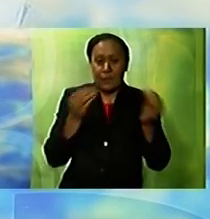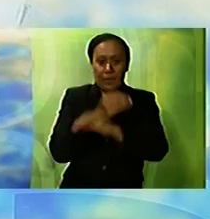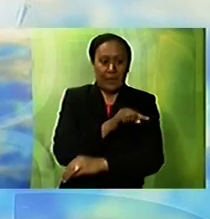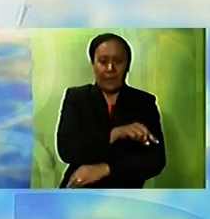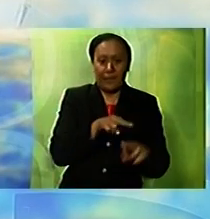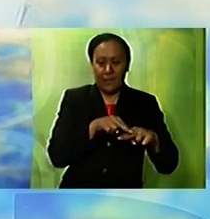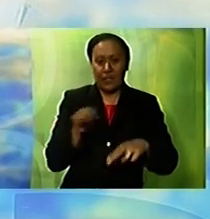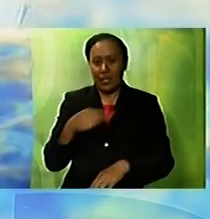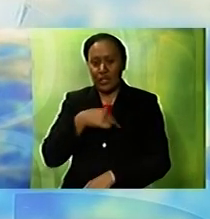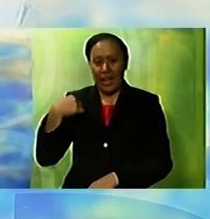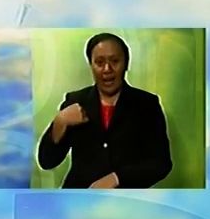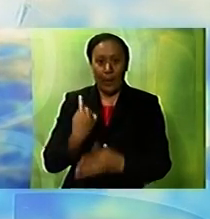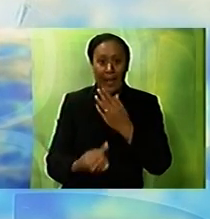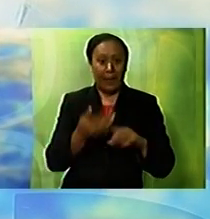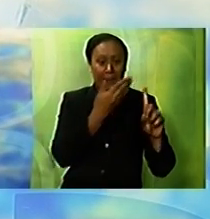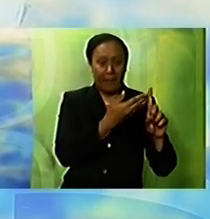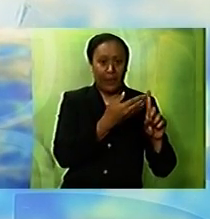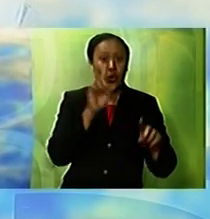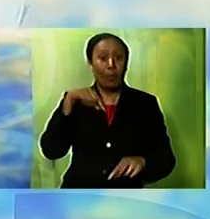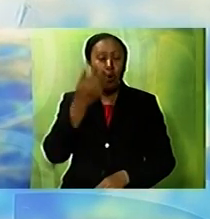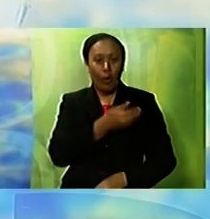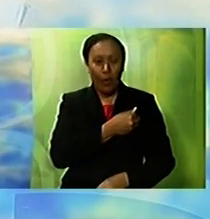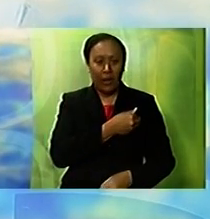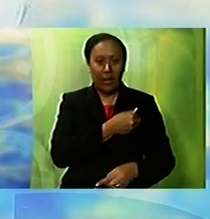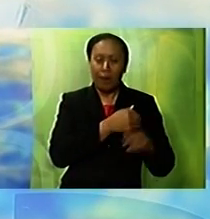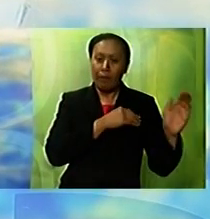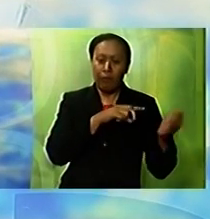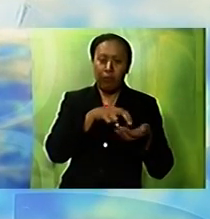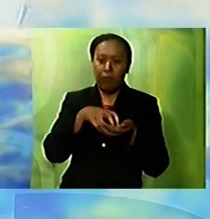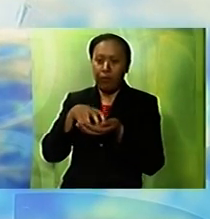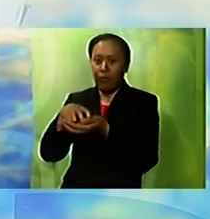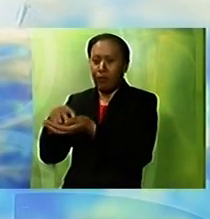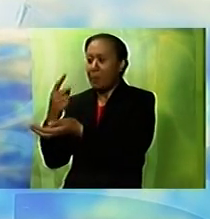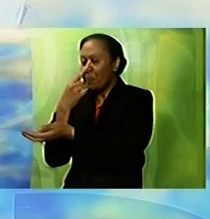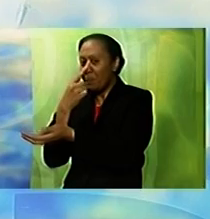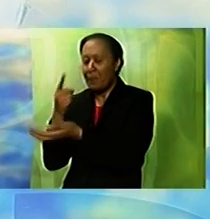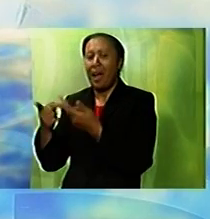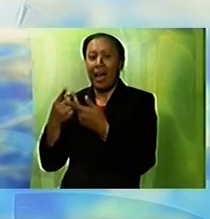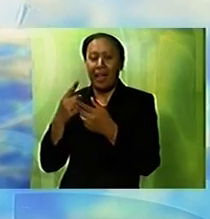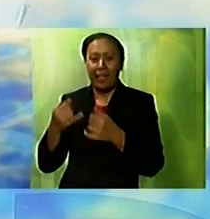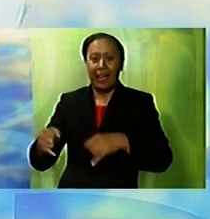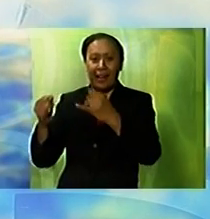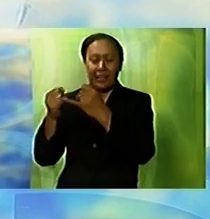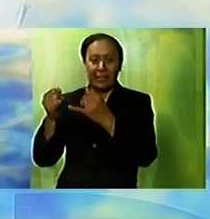a short cruise of the Mamanuca group tomorrow morning before he departs Fiji at 11 a.m.